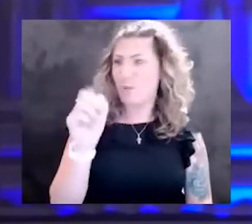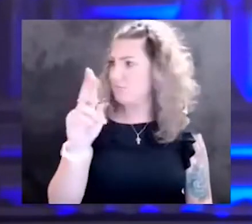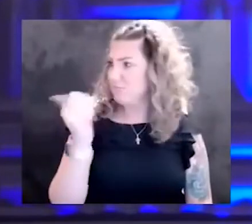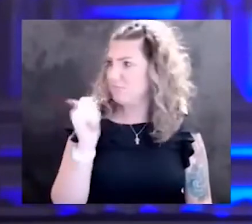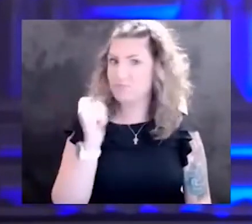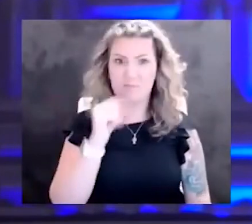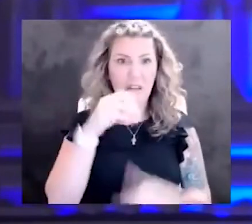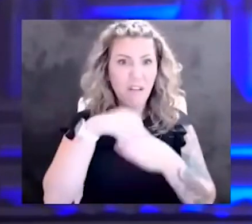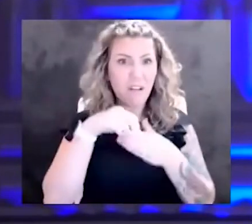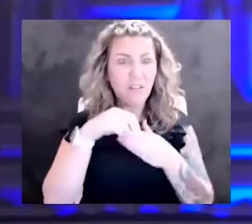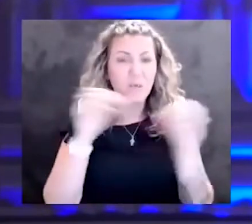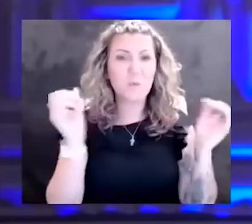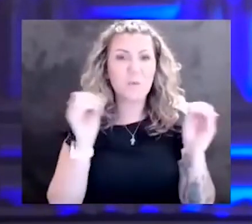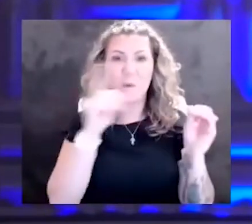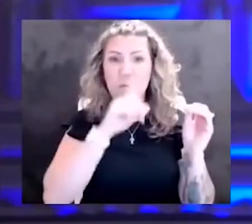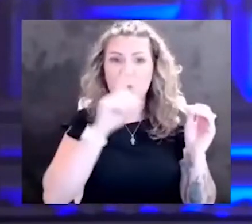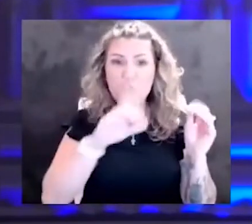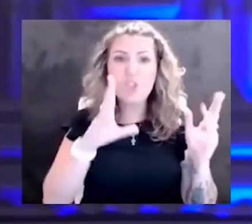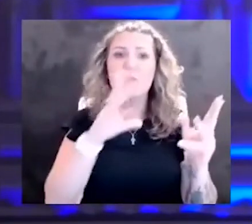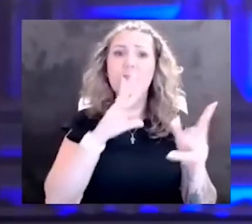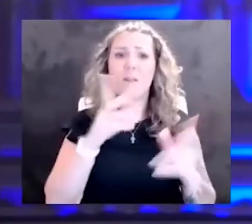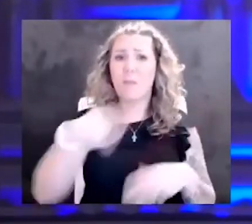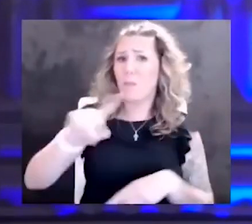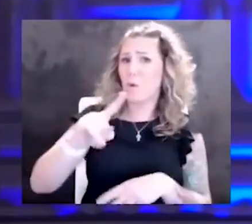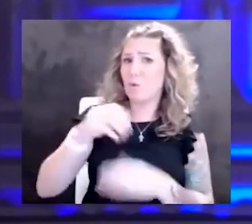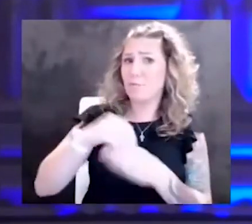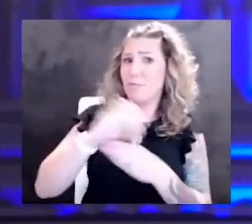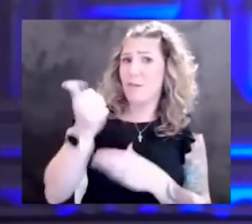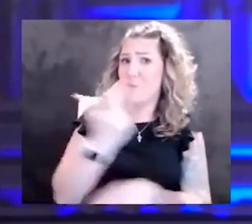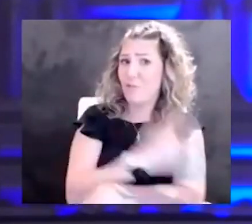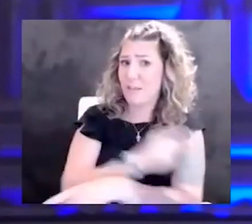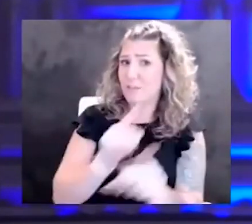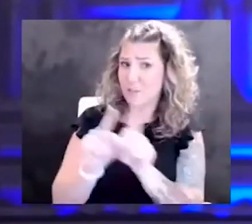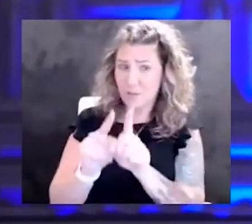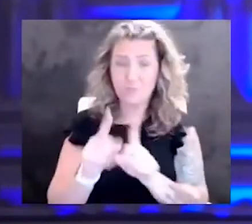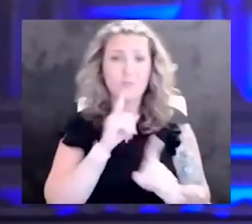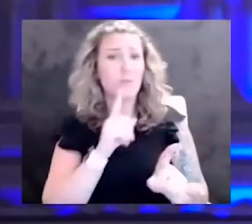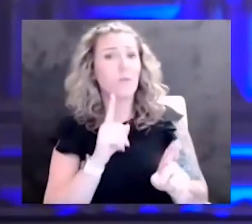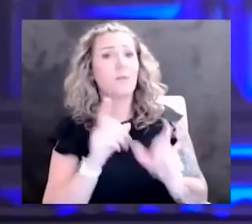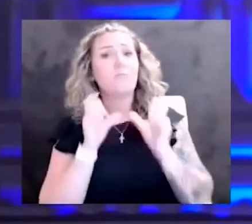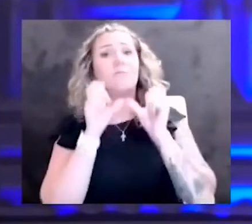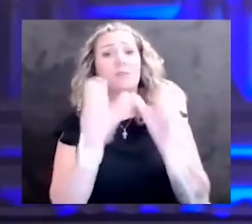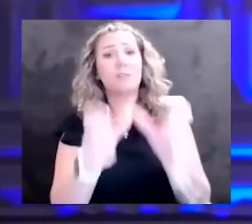preservatives, and those components are present in other vaccines as well. So continuing to